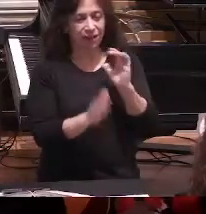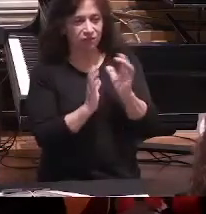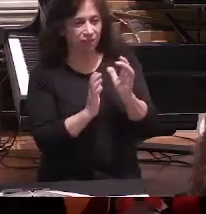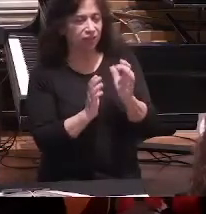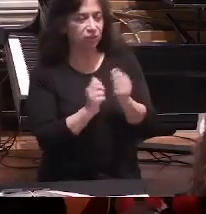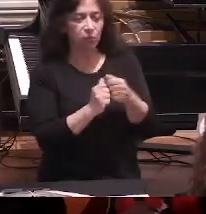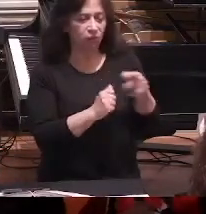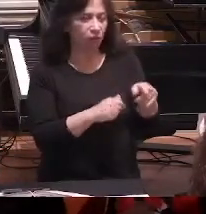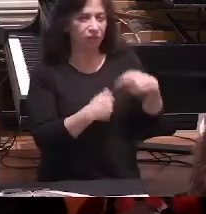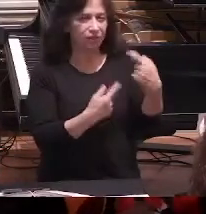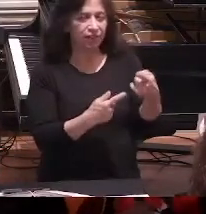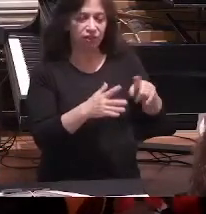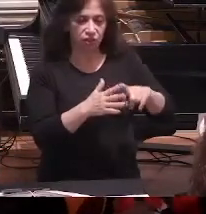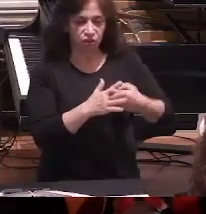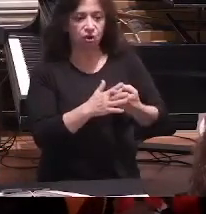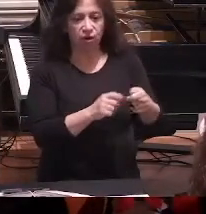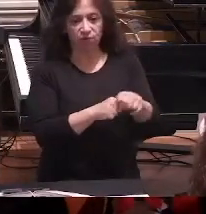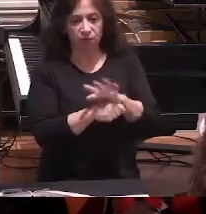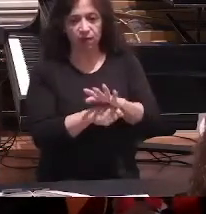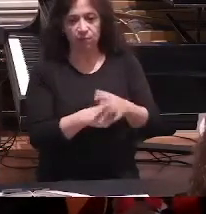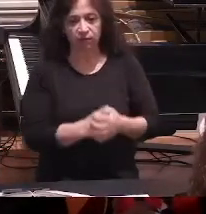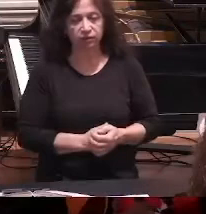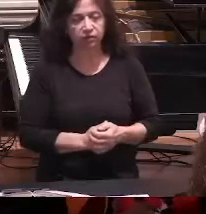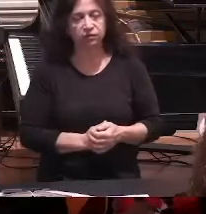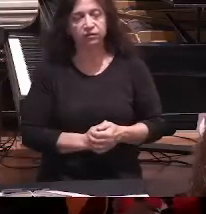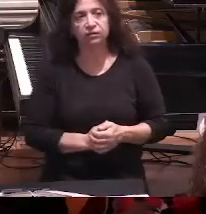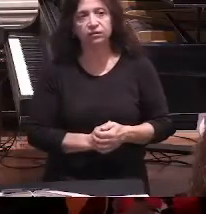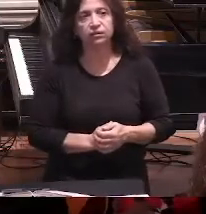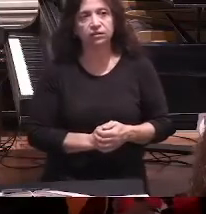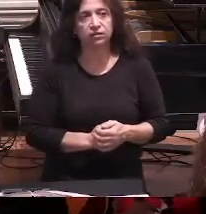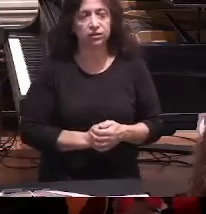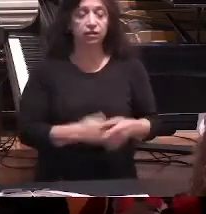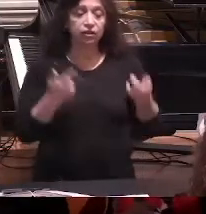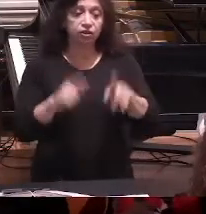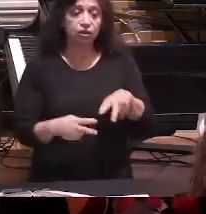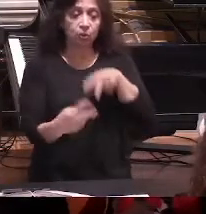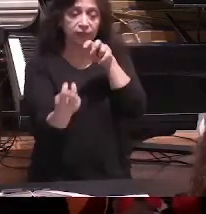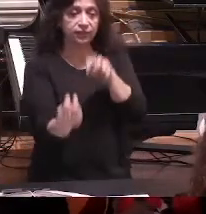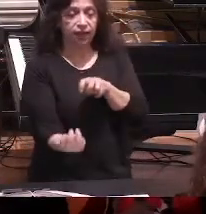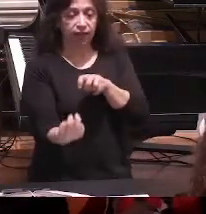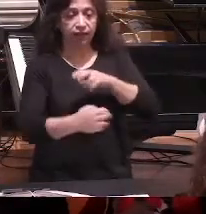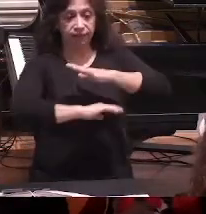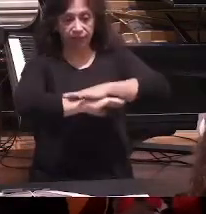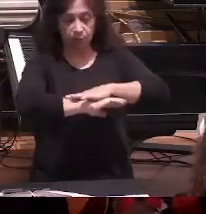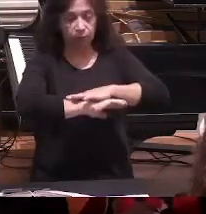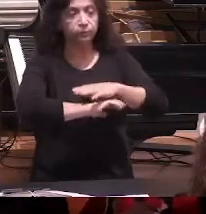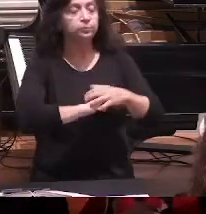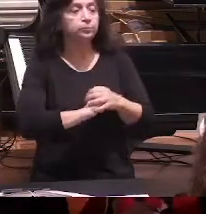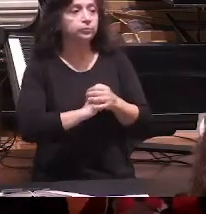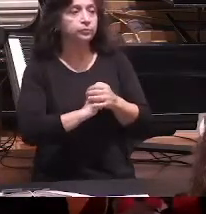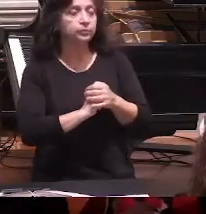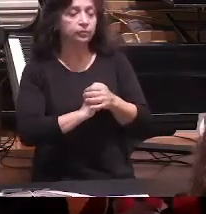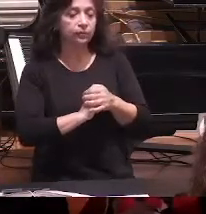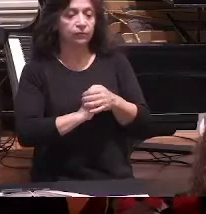really the start of the pandemic. As we sat across a table from one